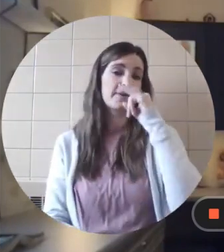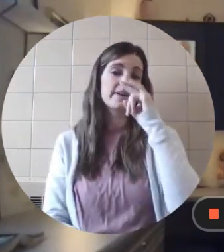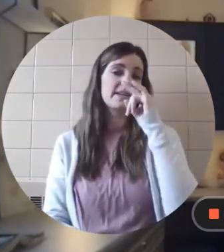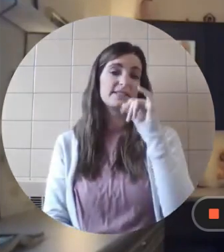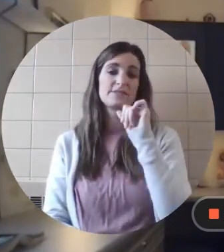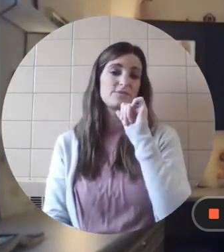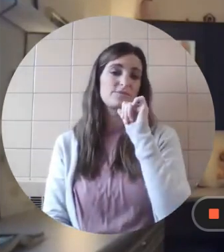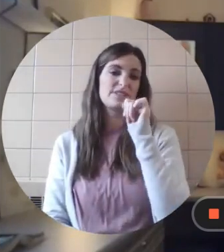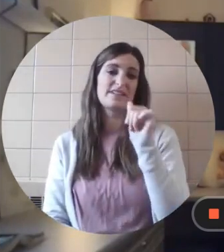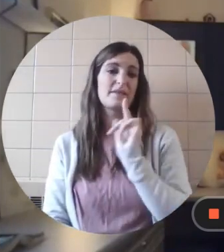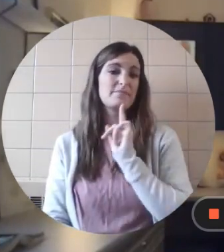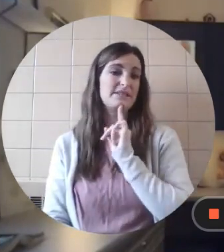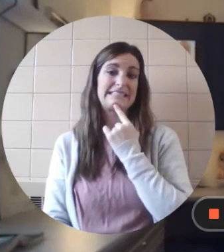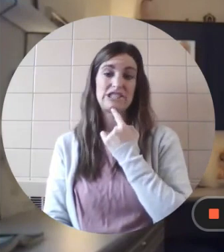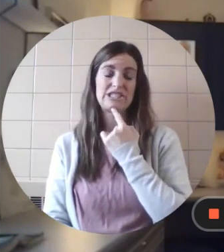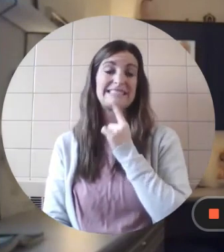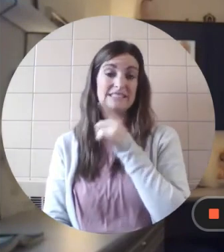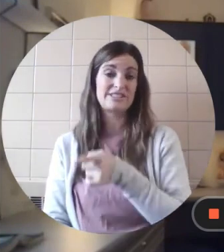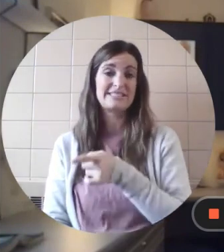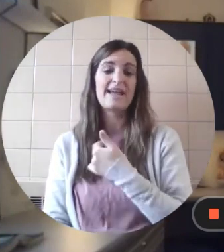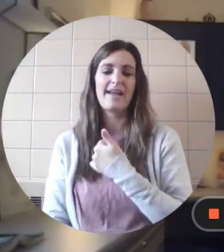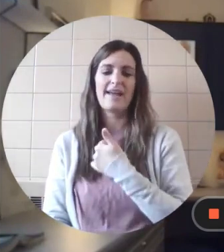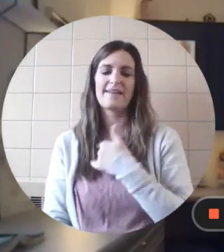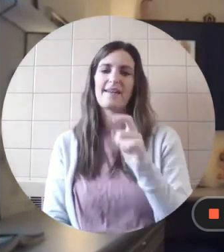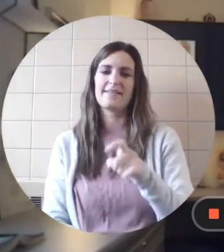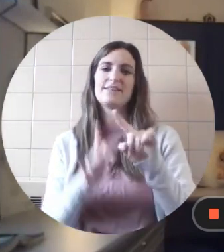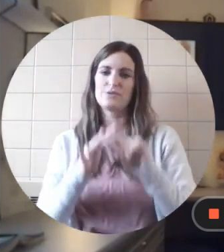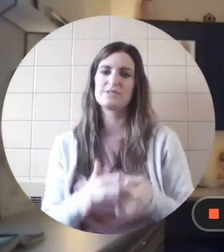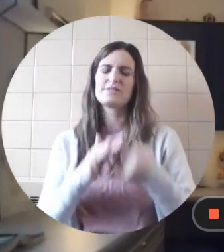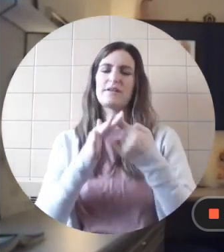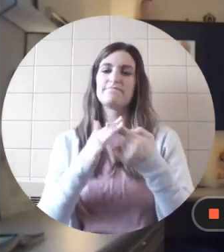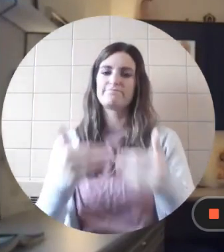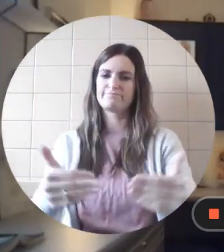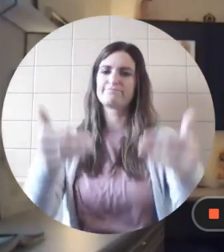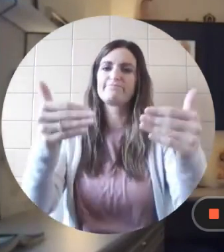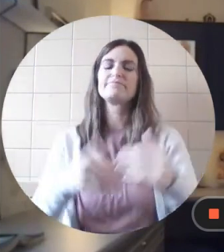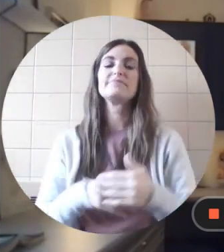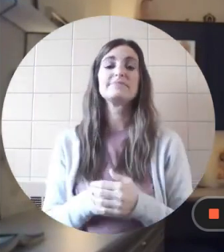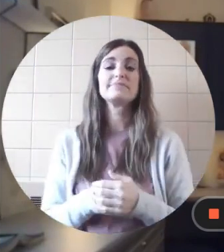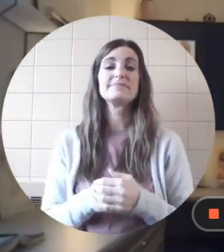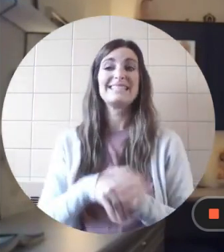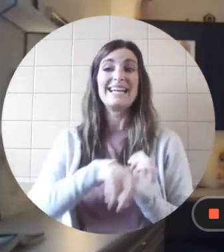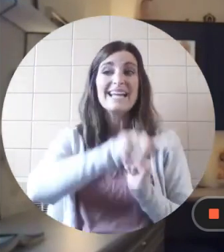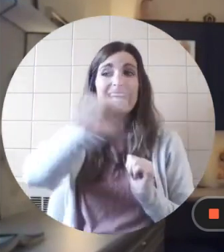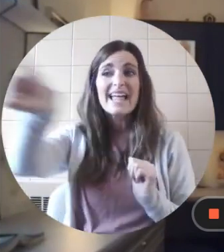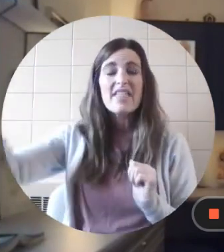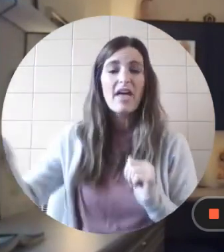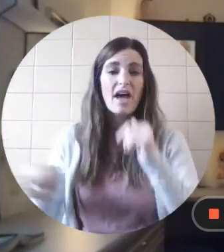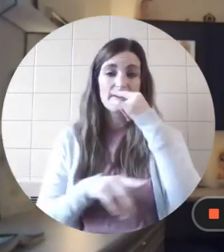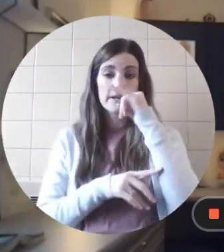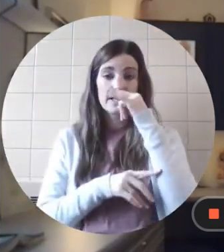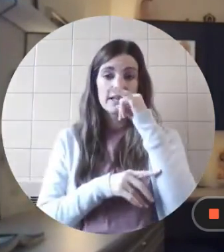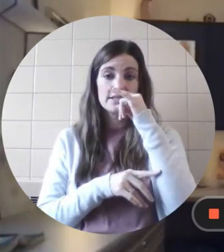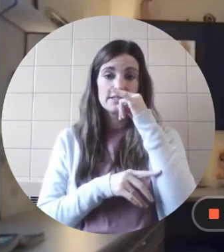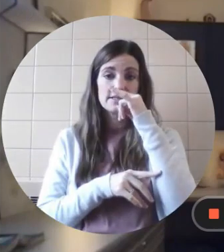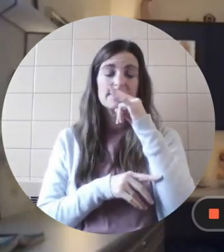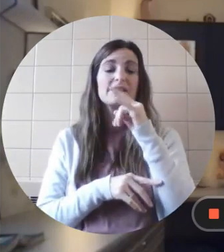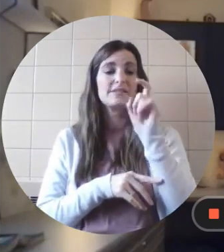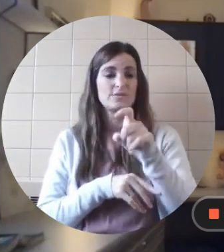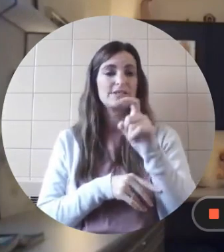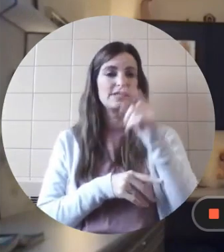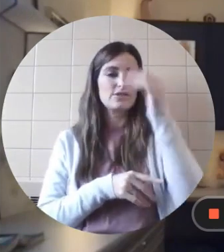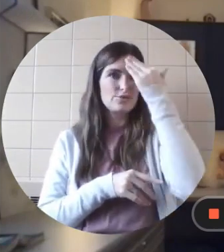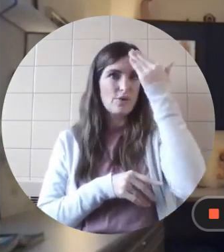this assignment so seriously, and I had to start somewhere. The only way the other kids would ever get to know me was if I shared things about